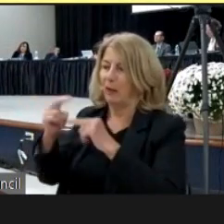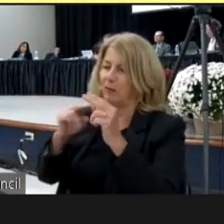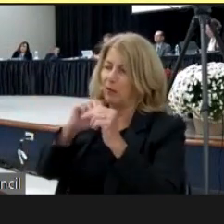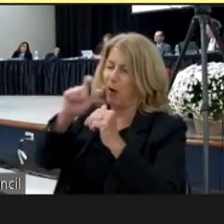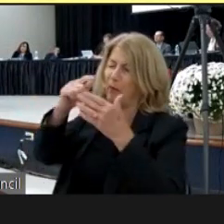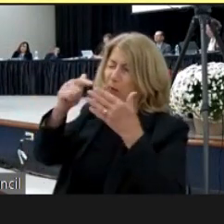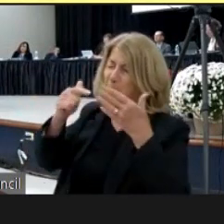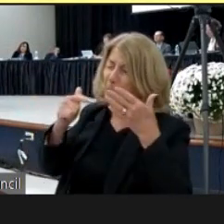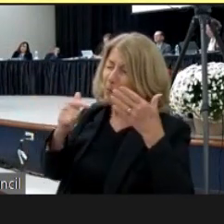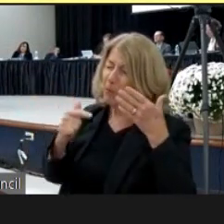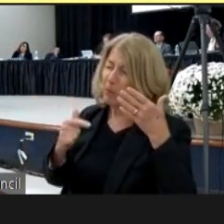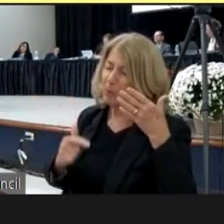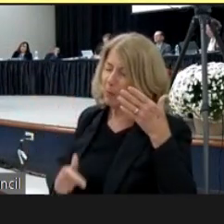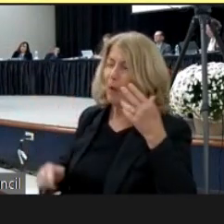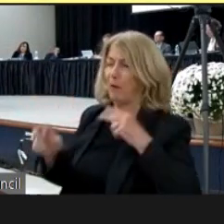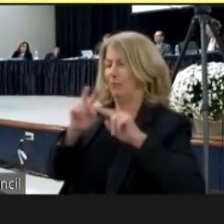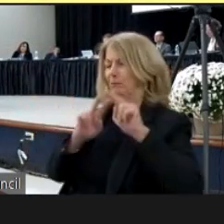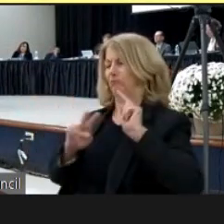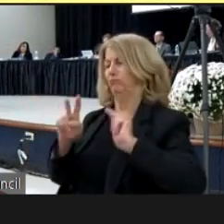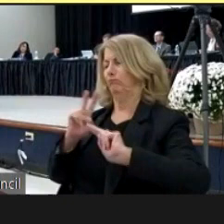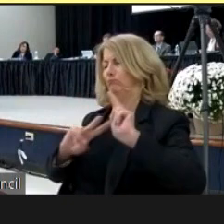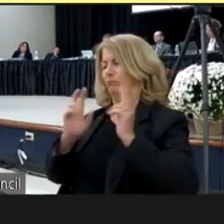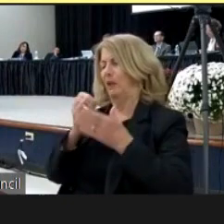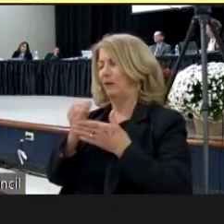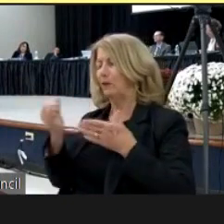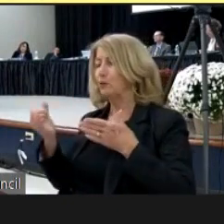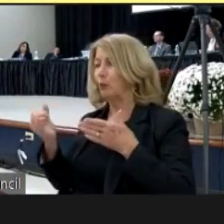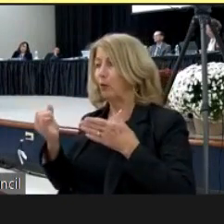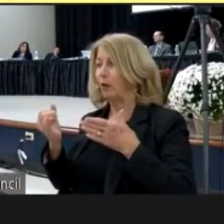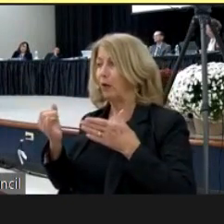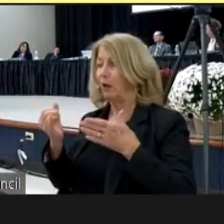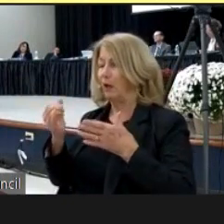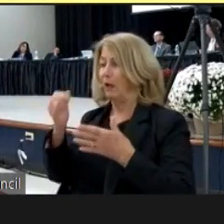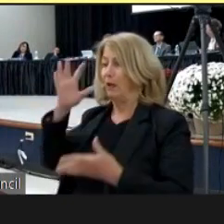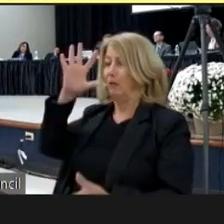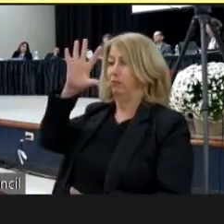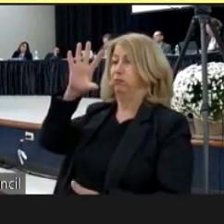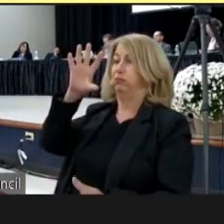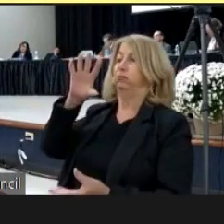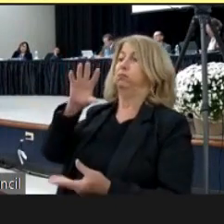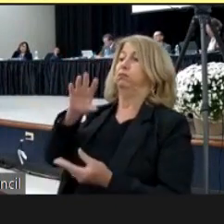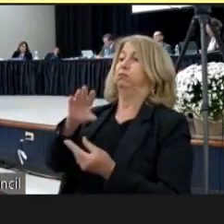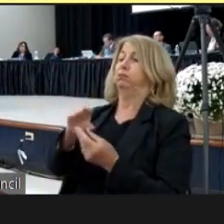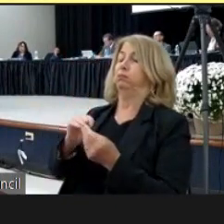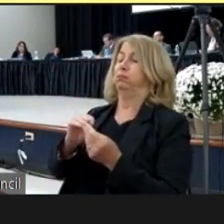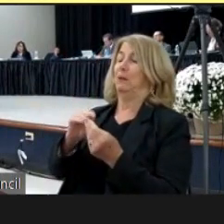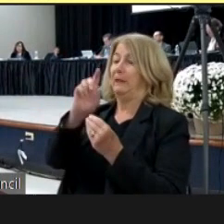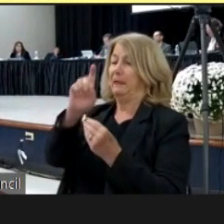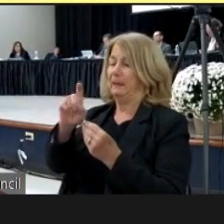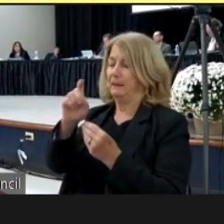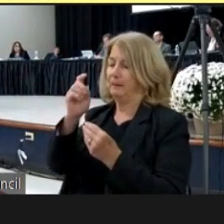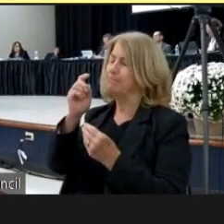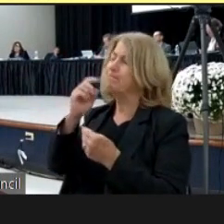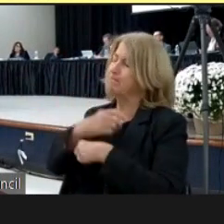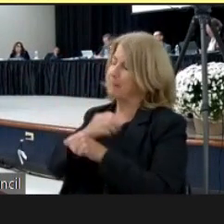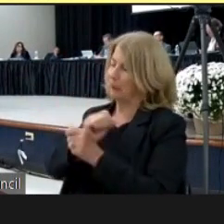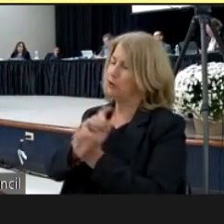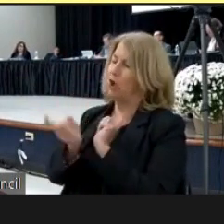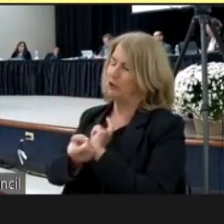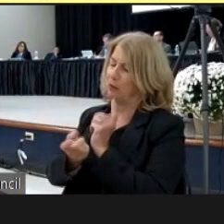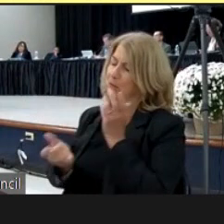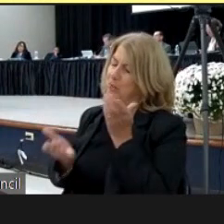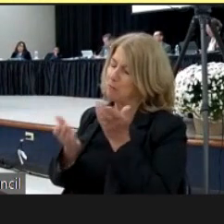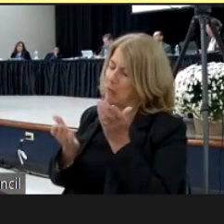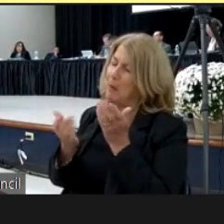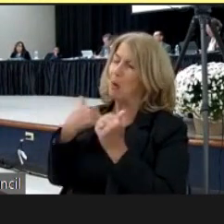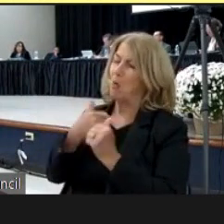kind of look at each one of them individually, it added up to us that we needed to think about making a change. So we